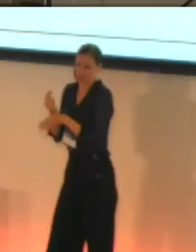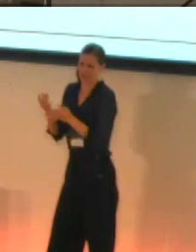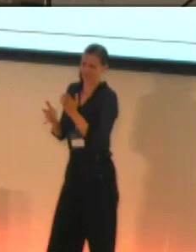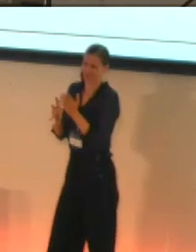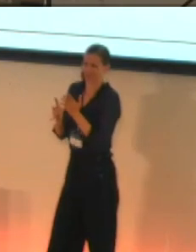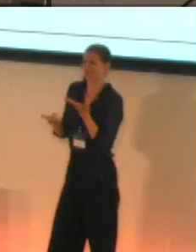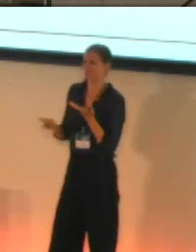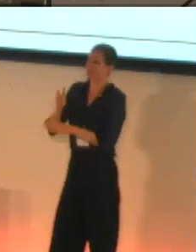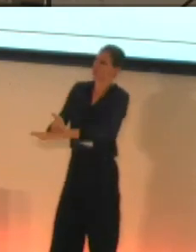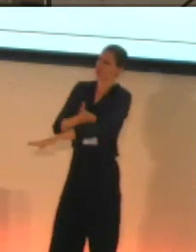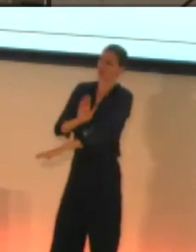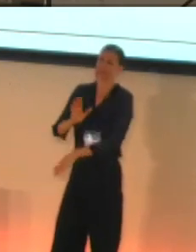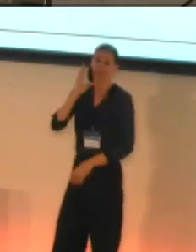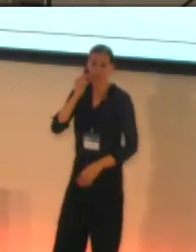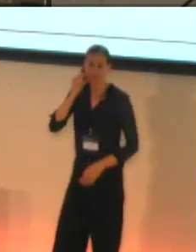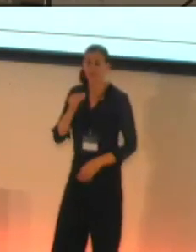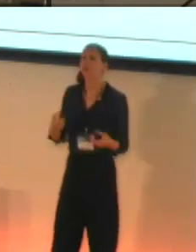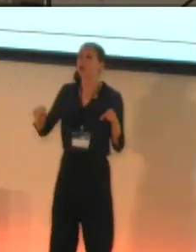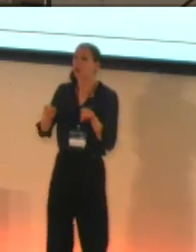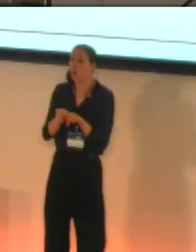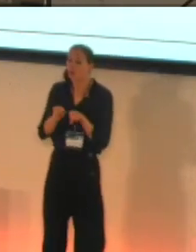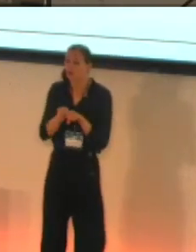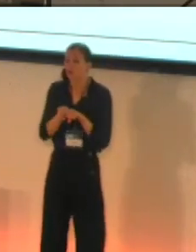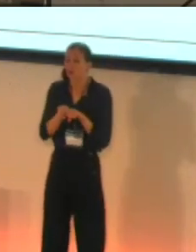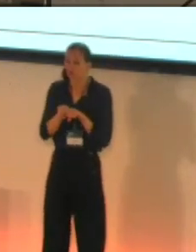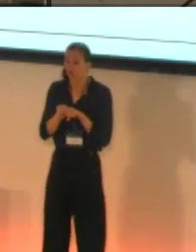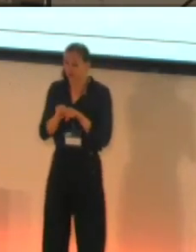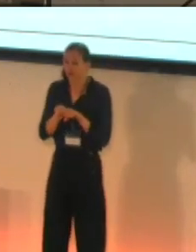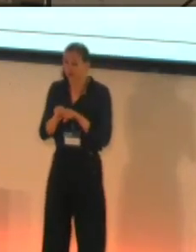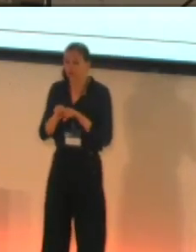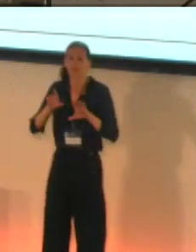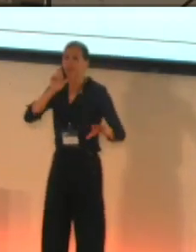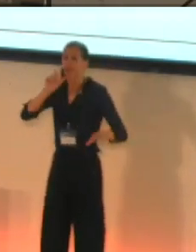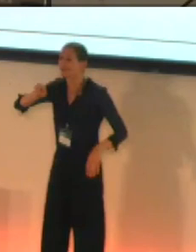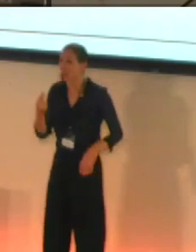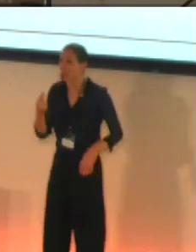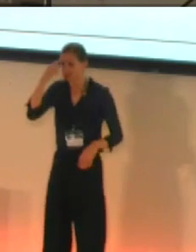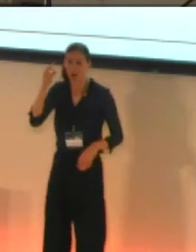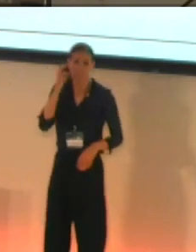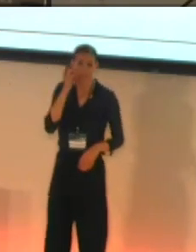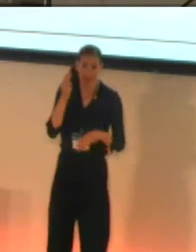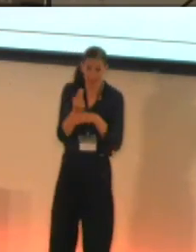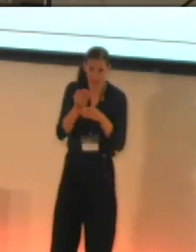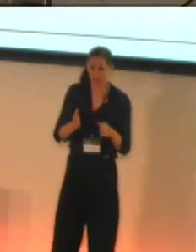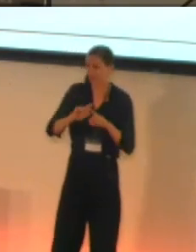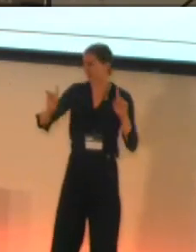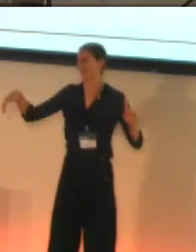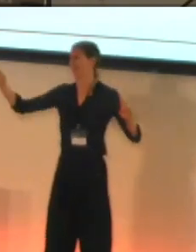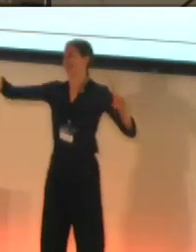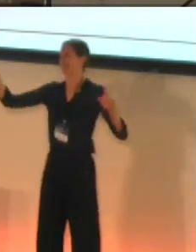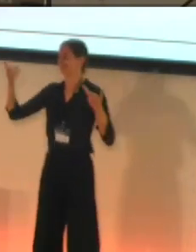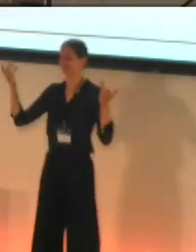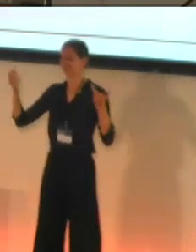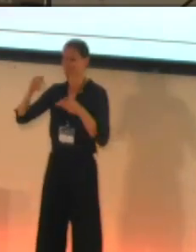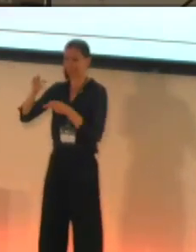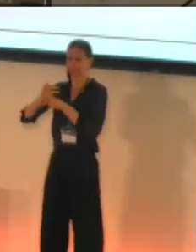experience. Now, it's something that we think should be considered not just for blind and low vision users going forward, but actually for any user group that's entering virtual reality in